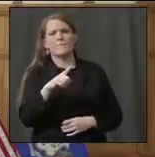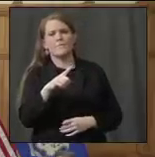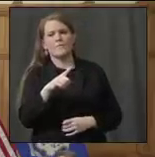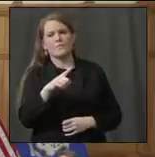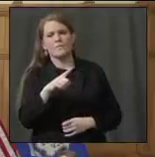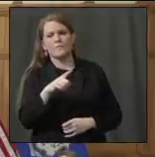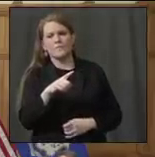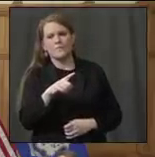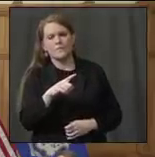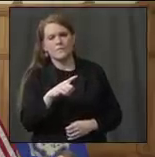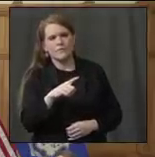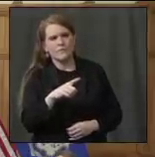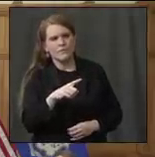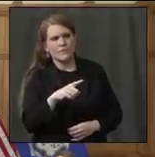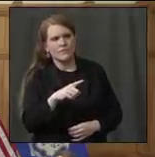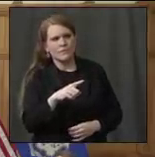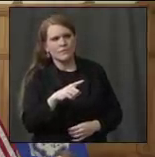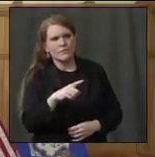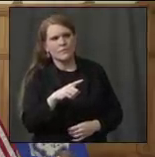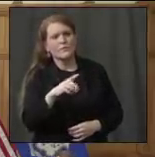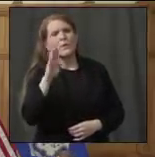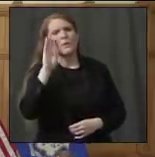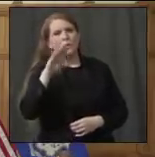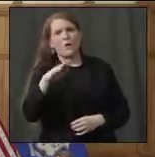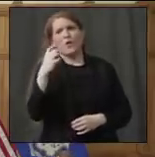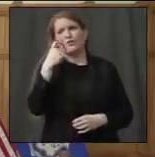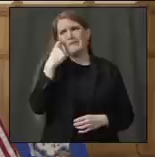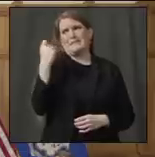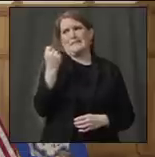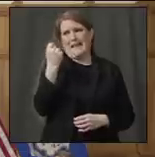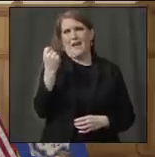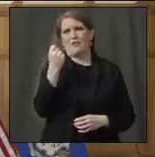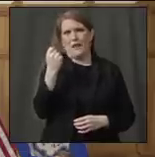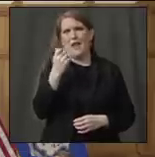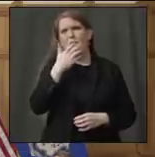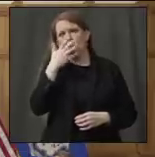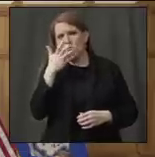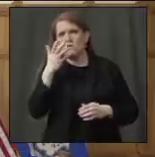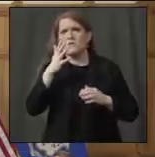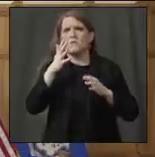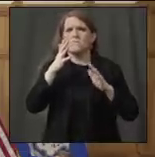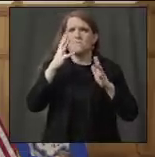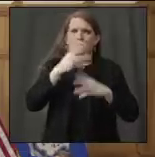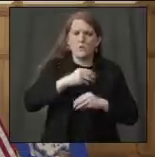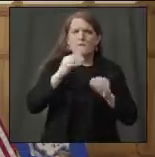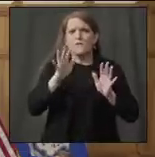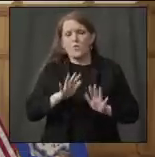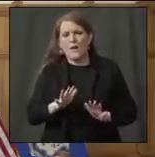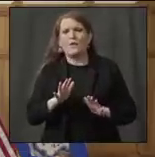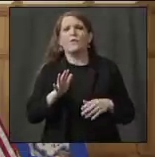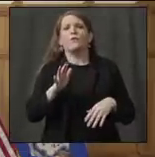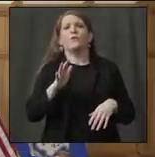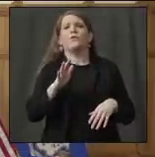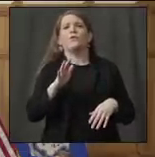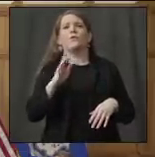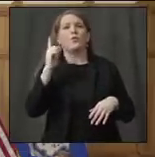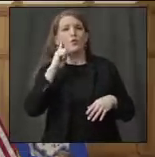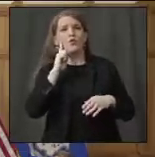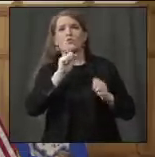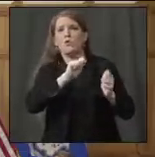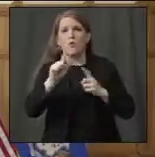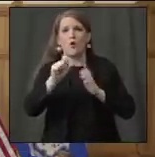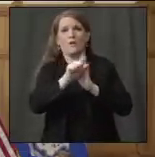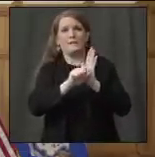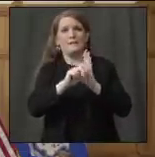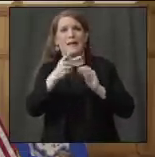were slammed according to state DEP. They said all the parking lots had to be closed. Any social distancing concerns from that? People want to